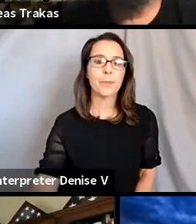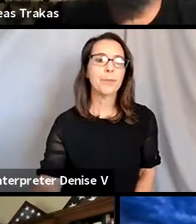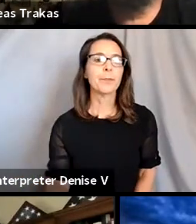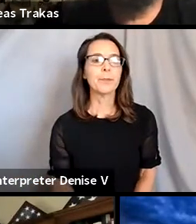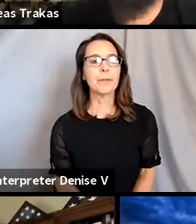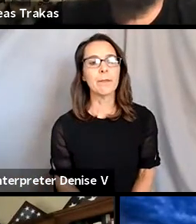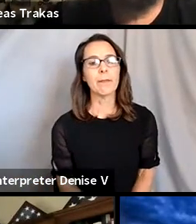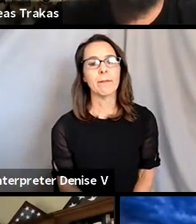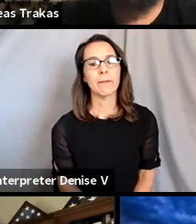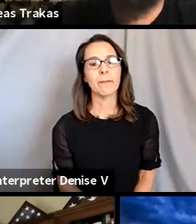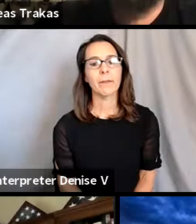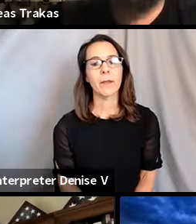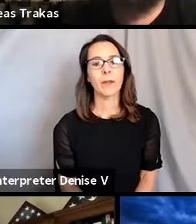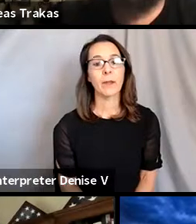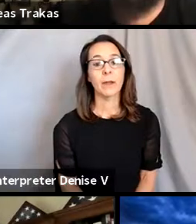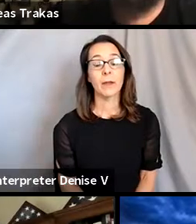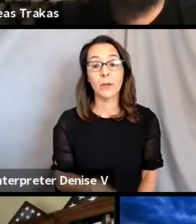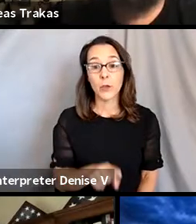Brad, do you see any hands raised yet?